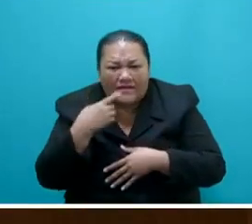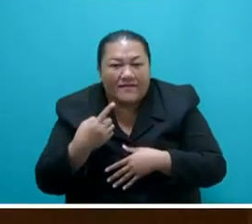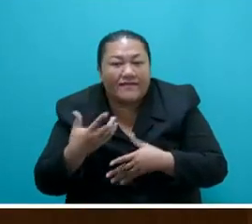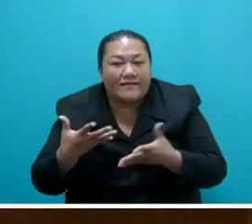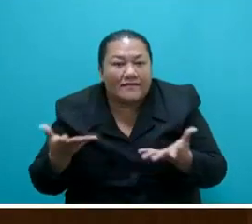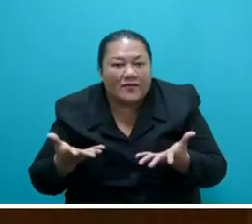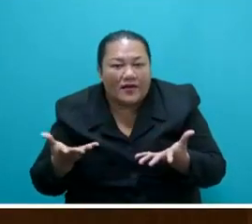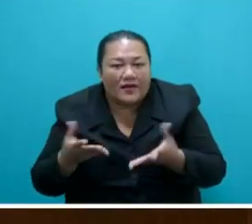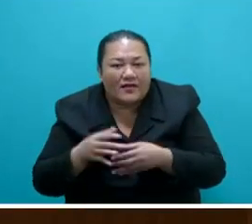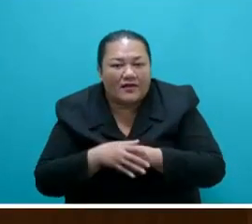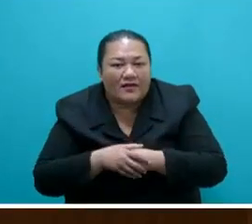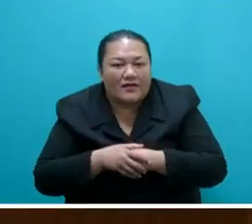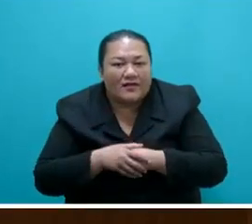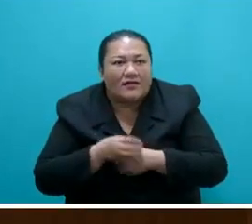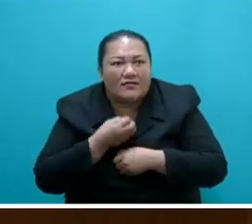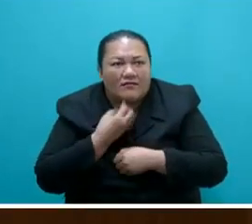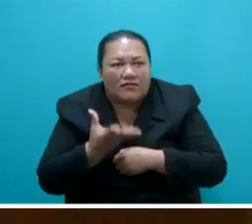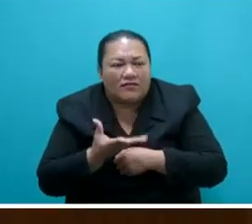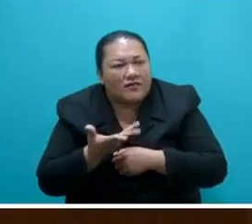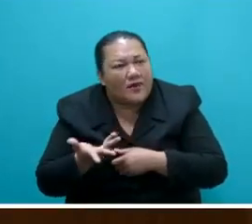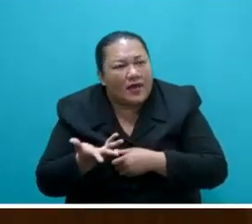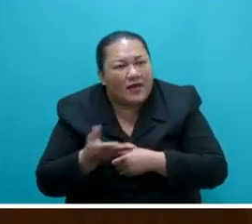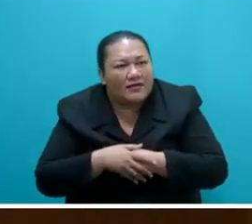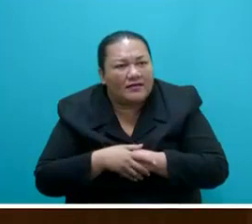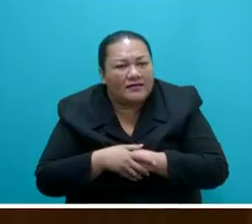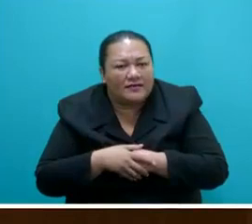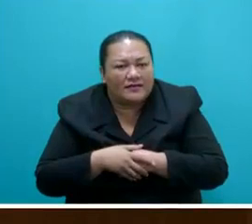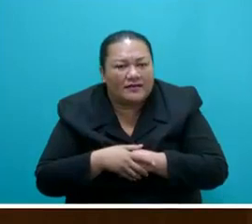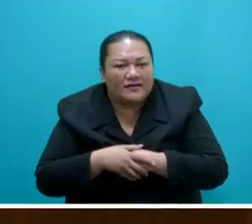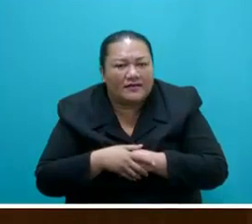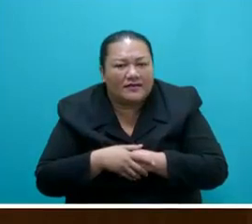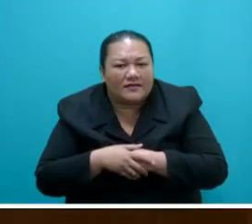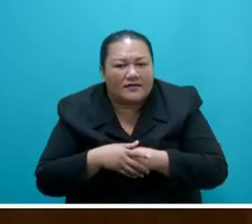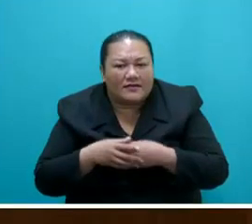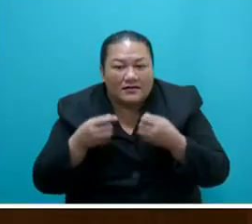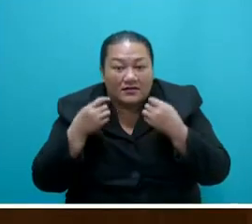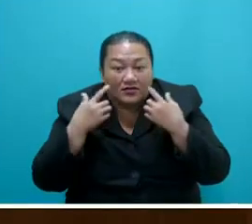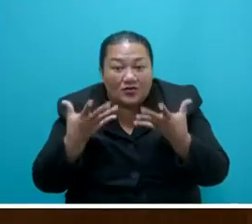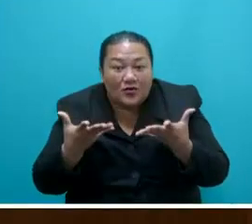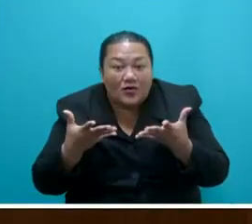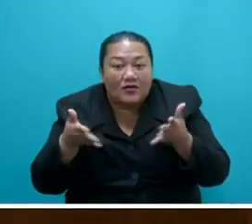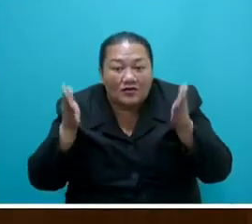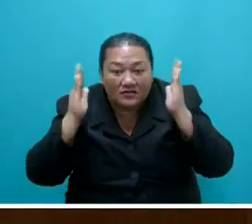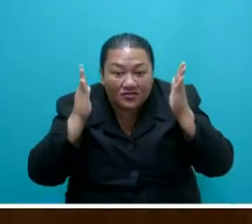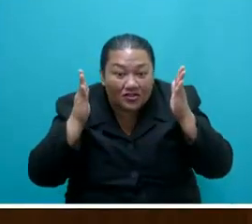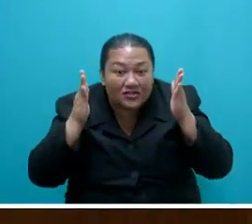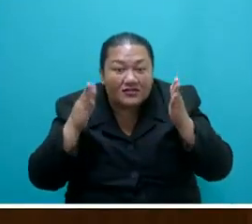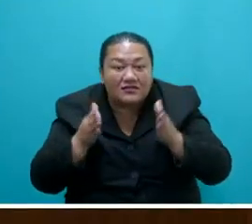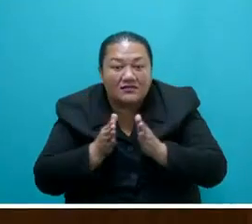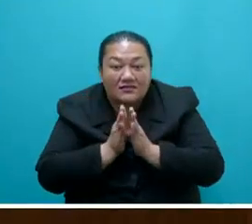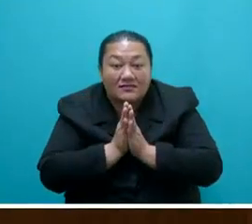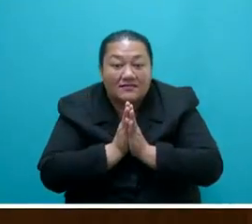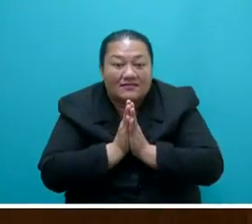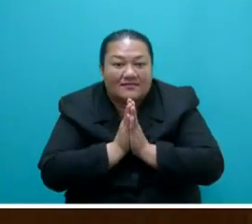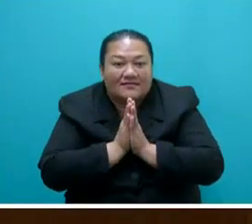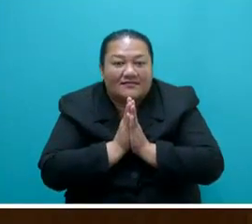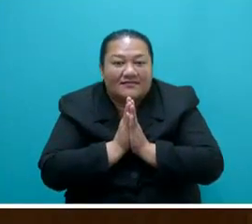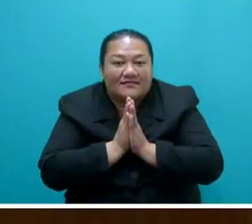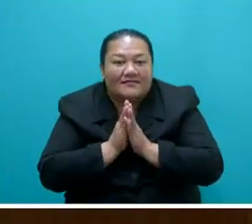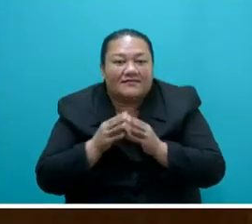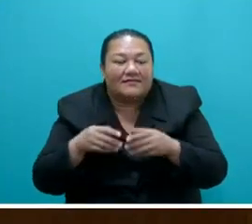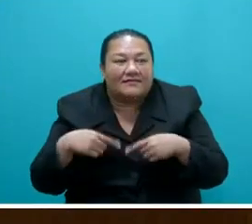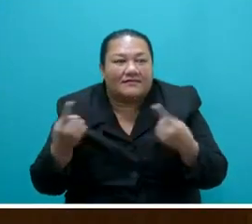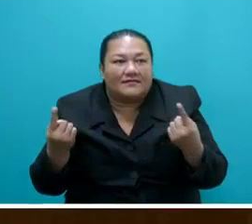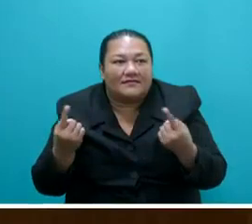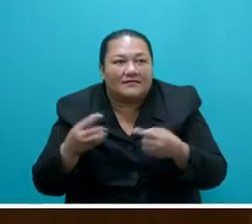We have no use for it now. Instead, Mr. Speaker, the opposition said their outrage